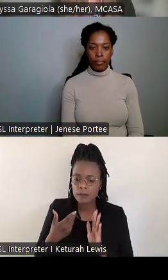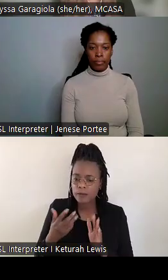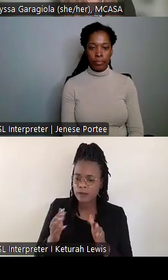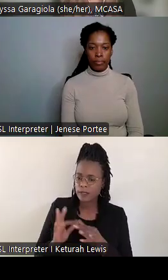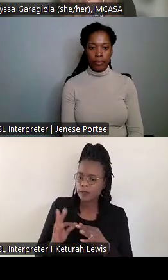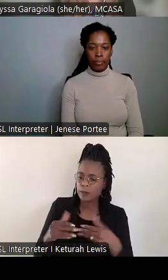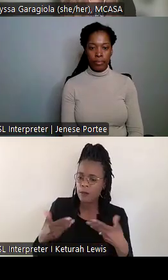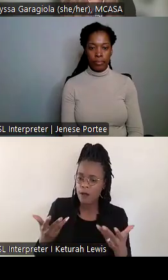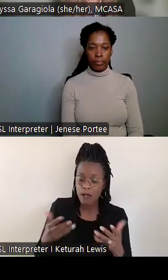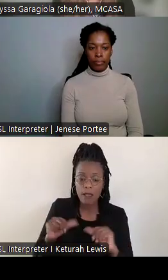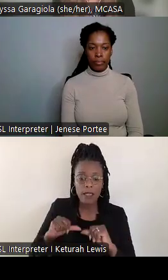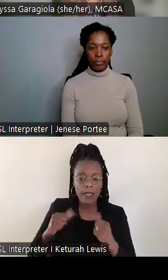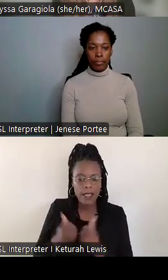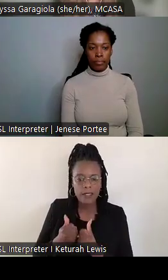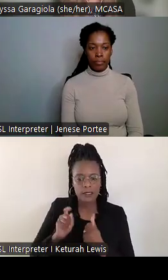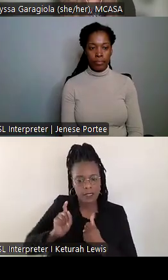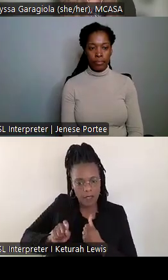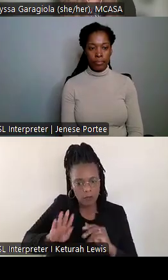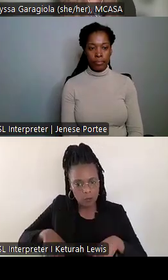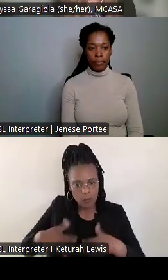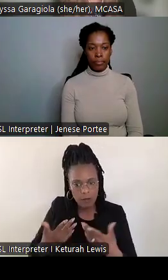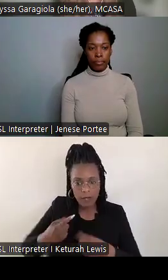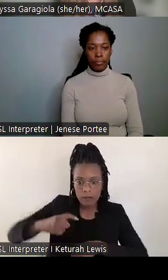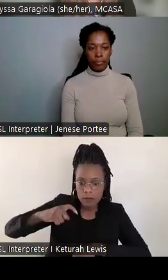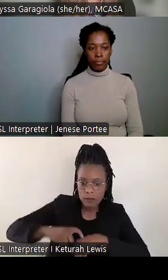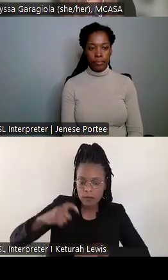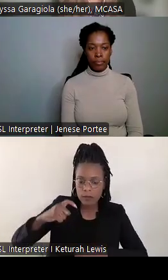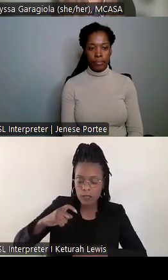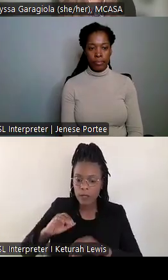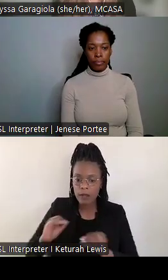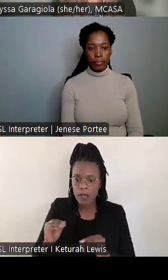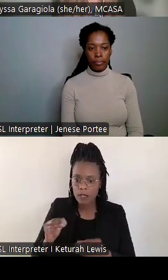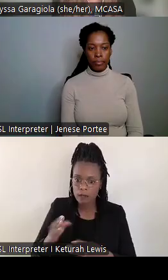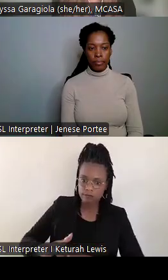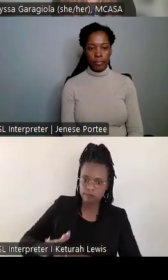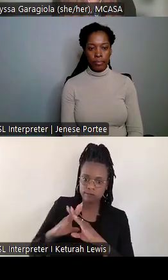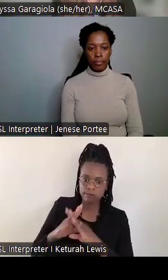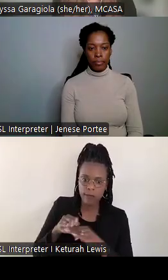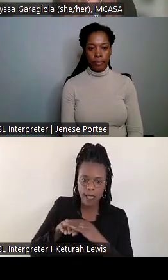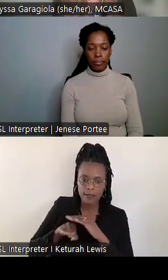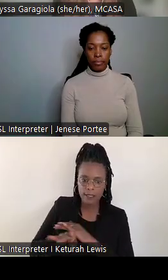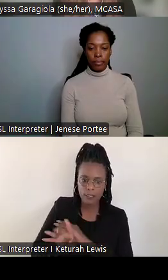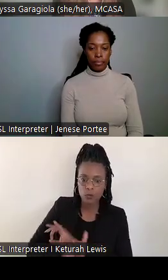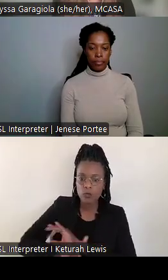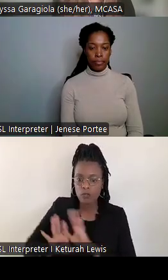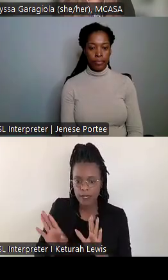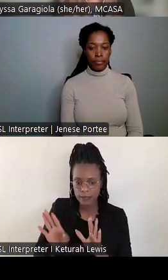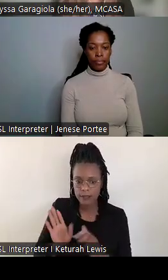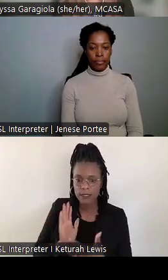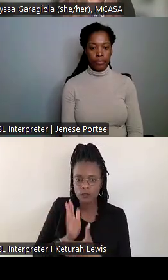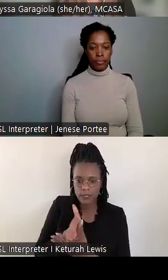that agencies must provide timely, unimpeded access to crisis intervention